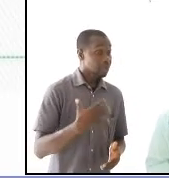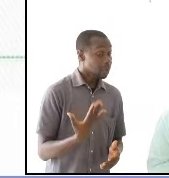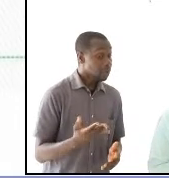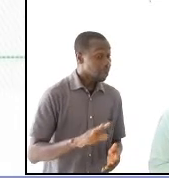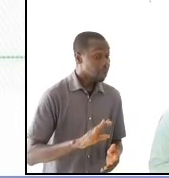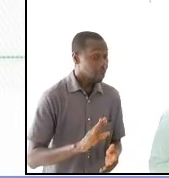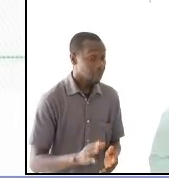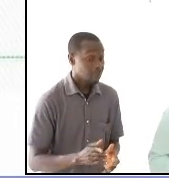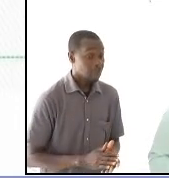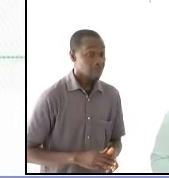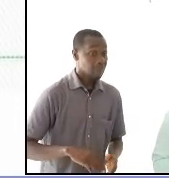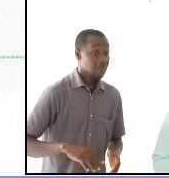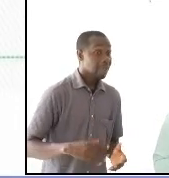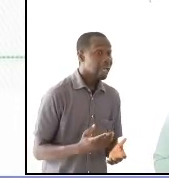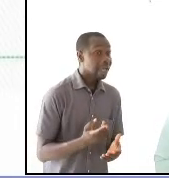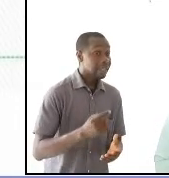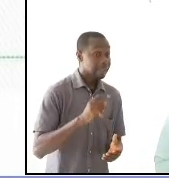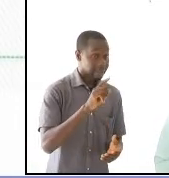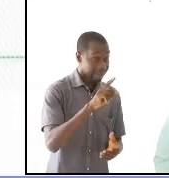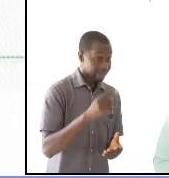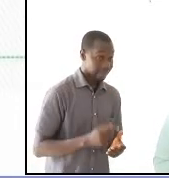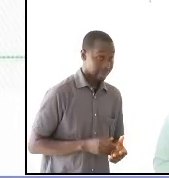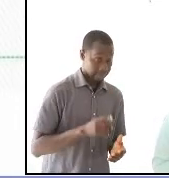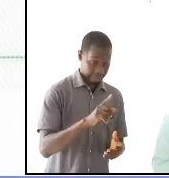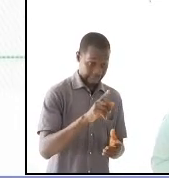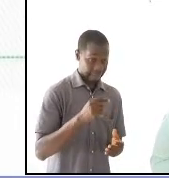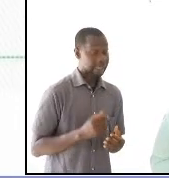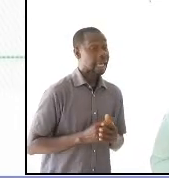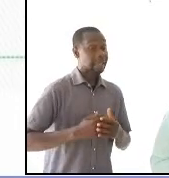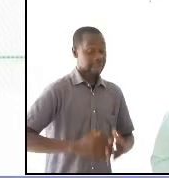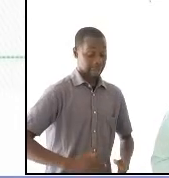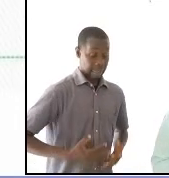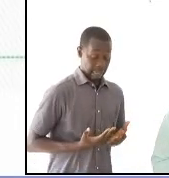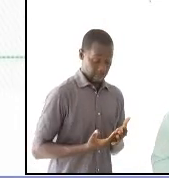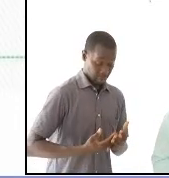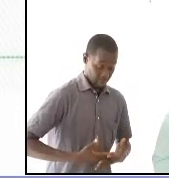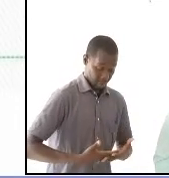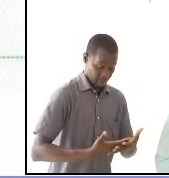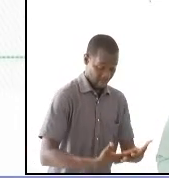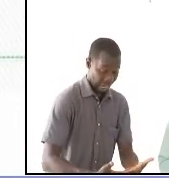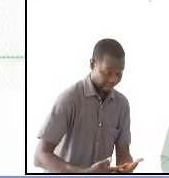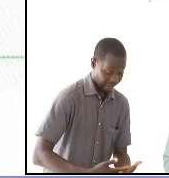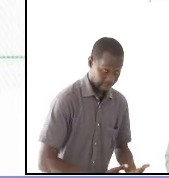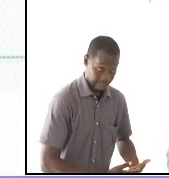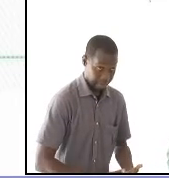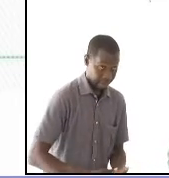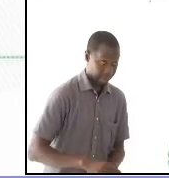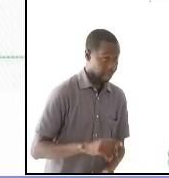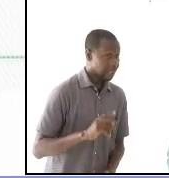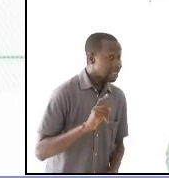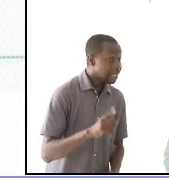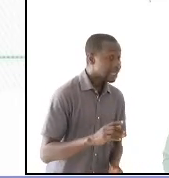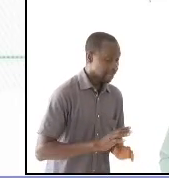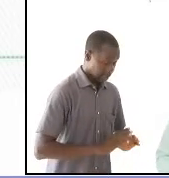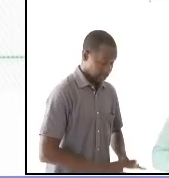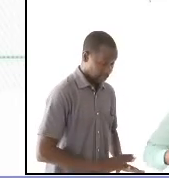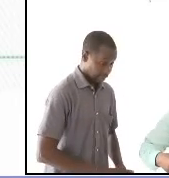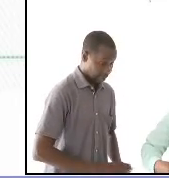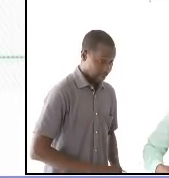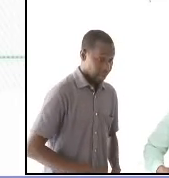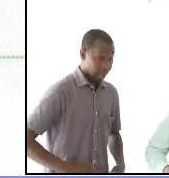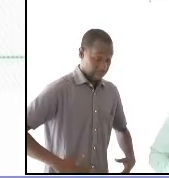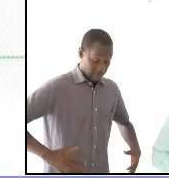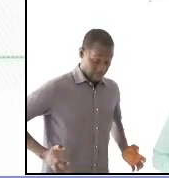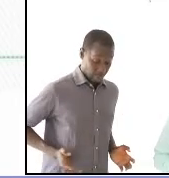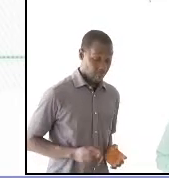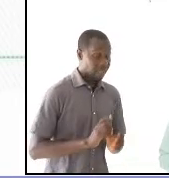normally is like a sign that this child is ready for reproduction. But then they have to wait because some other